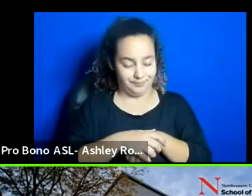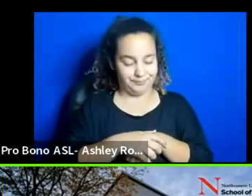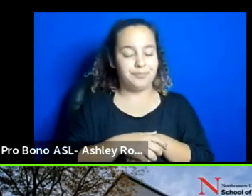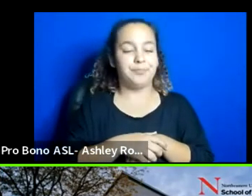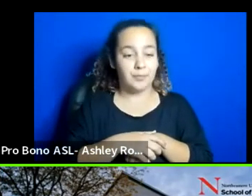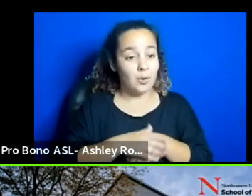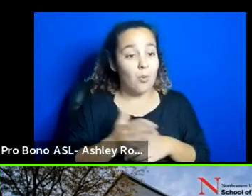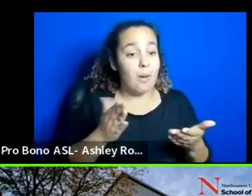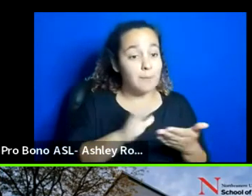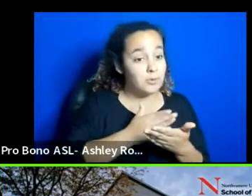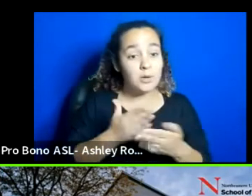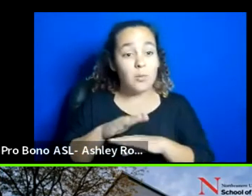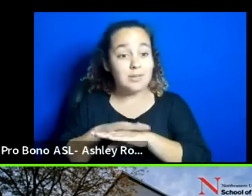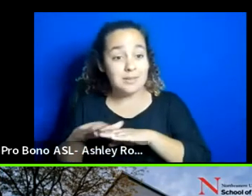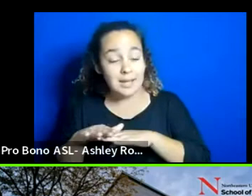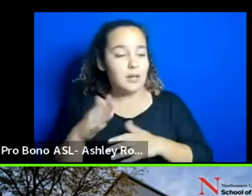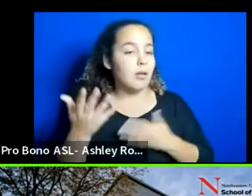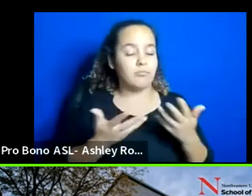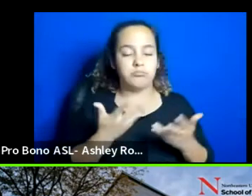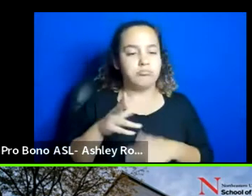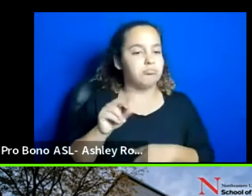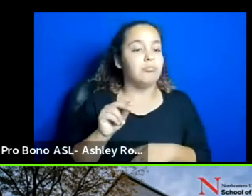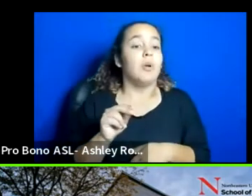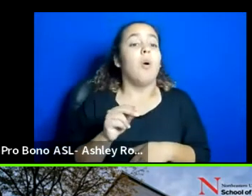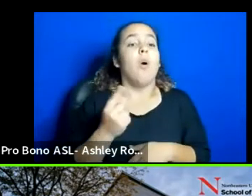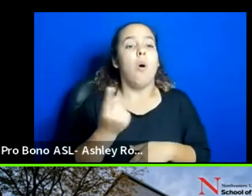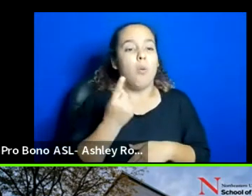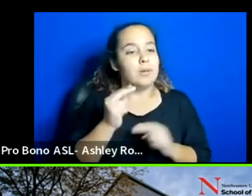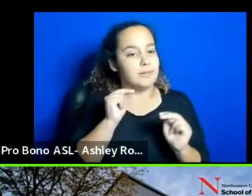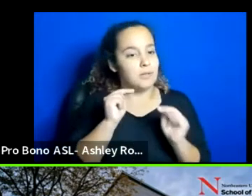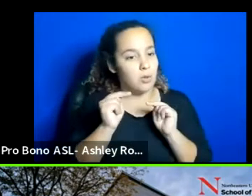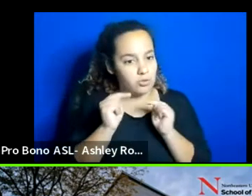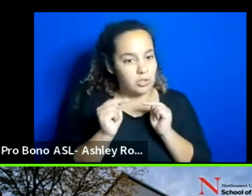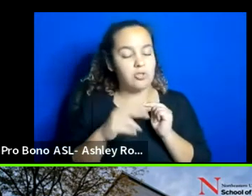what music, always under negotiation, always